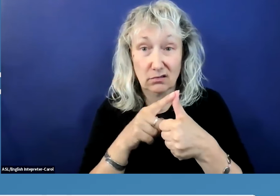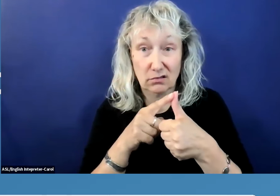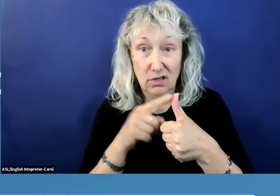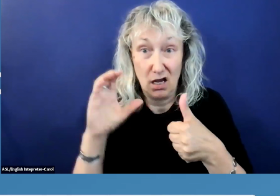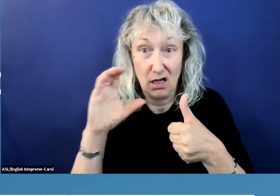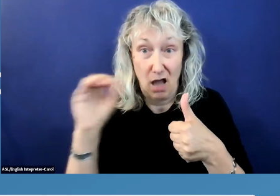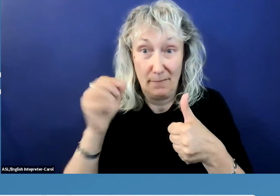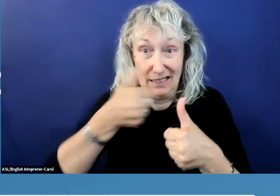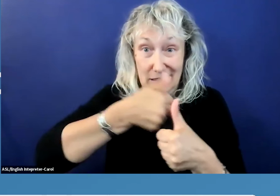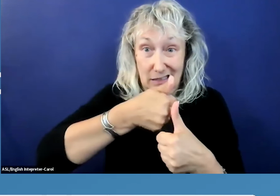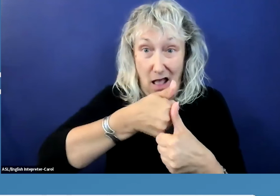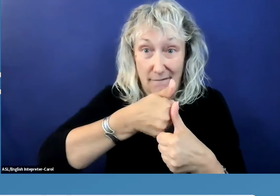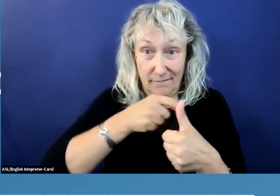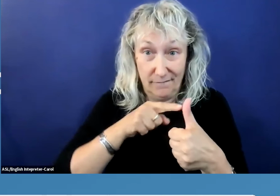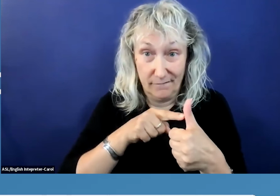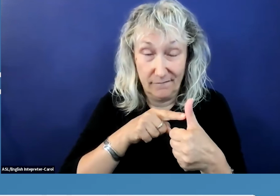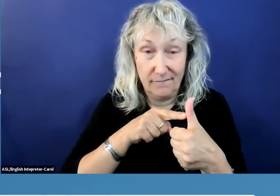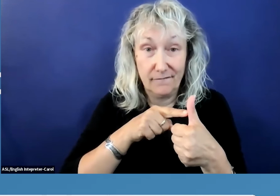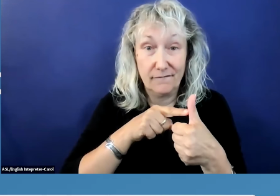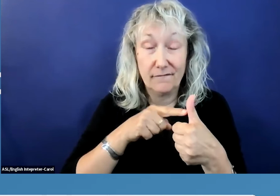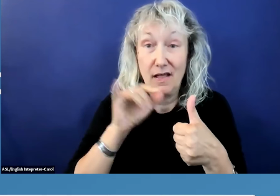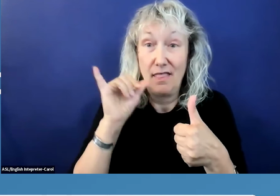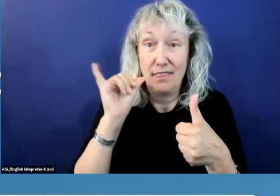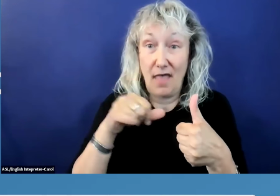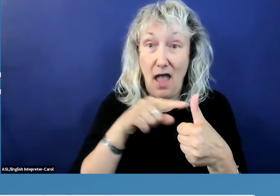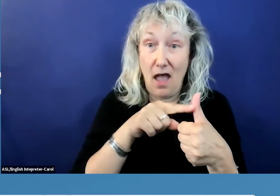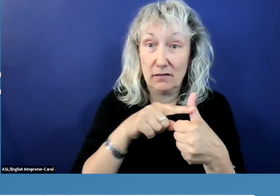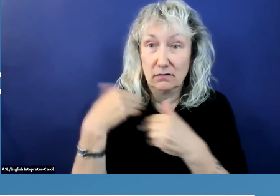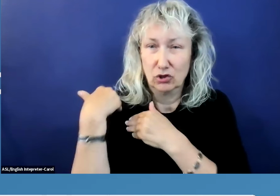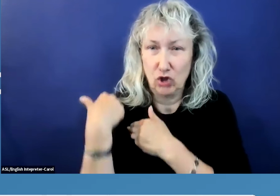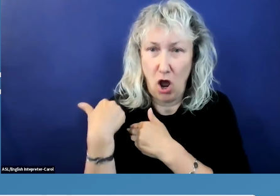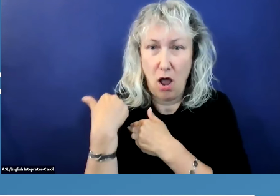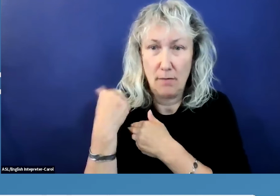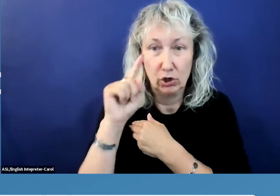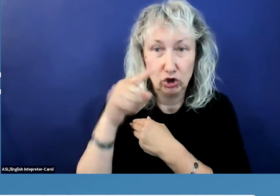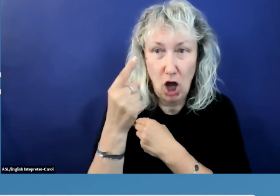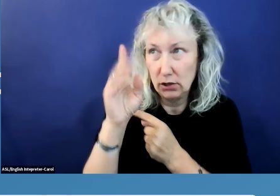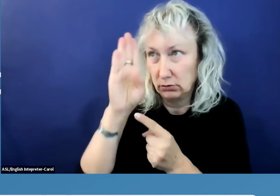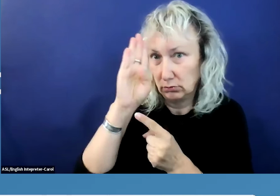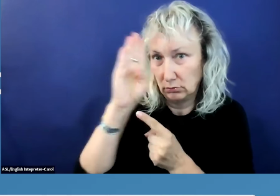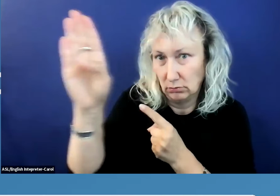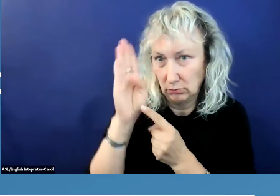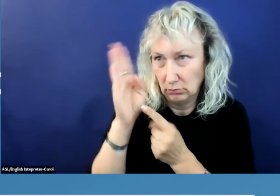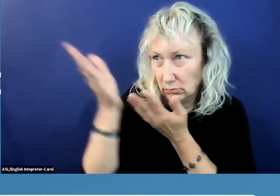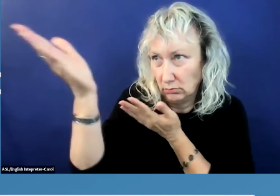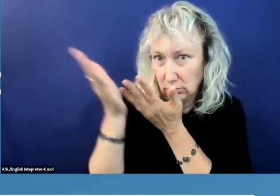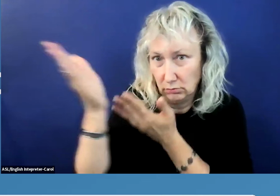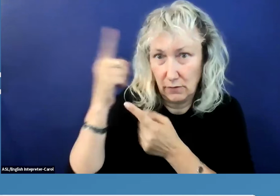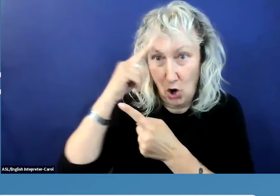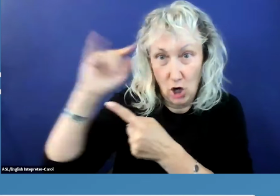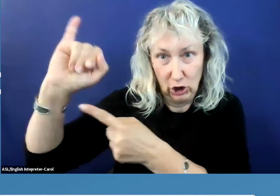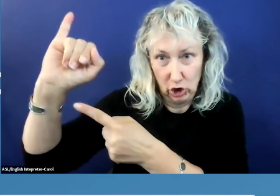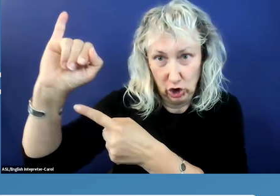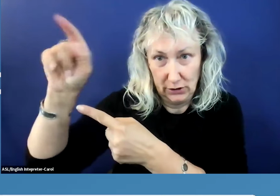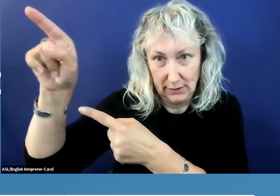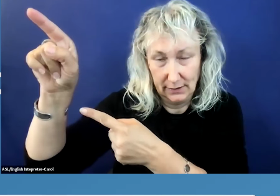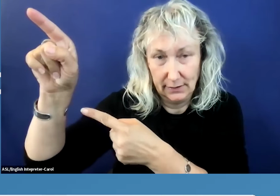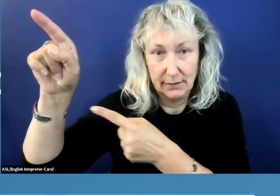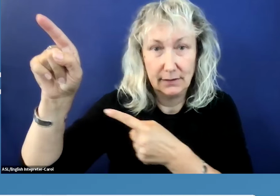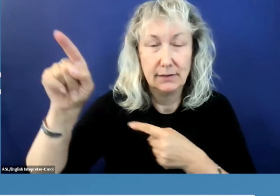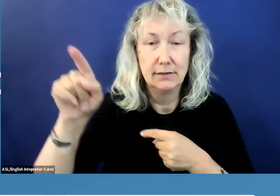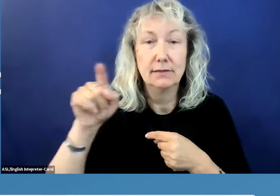adjuster, and the company adjuster works only for the insurance company. The insurer hires and